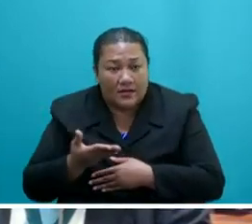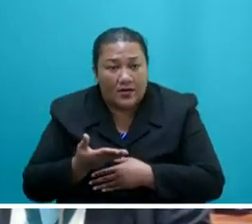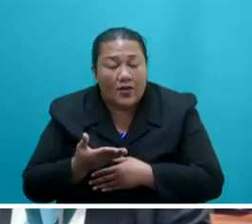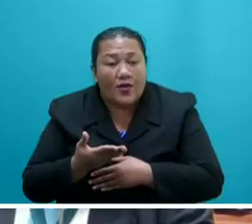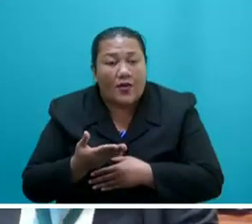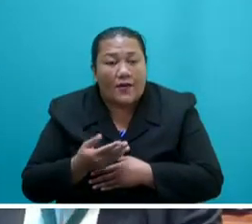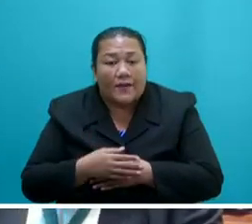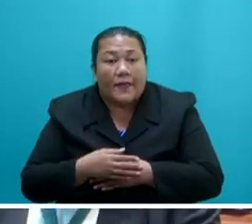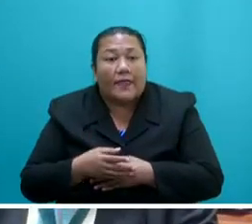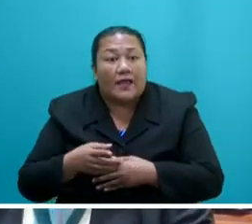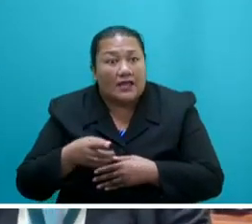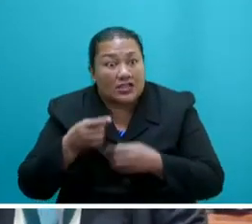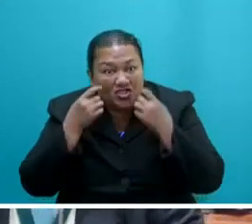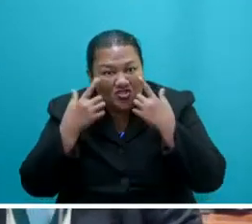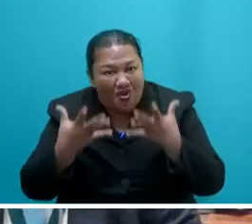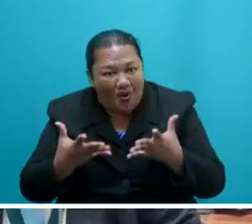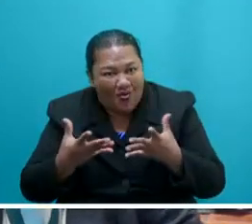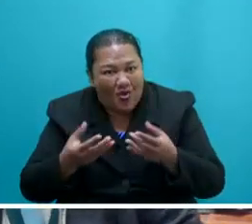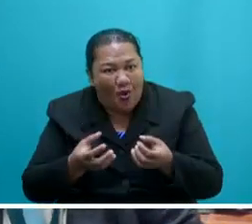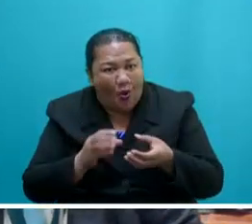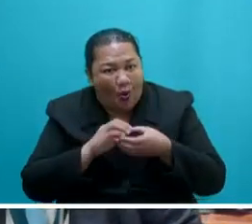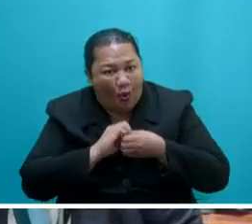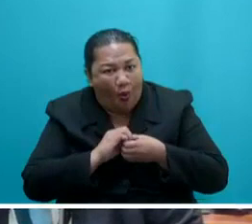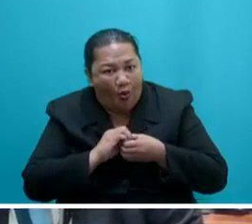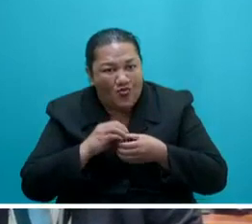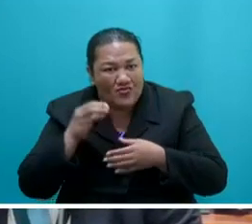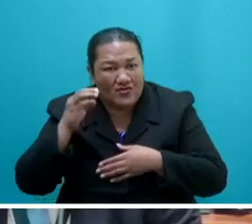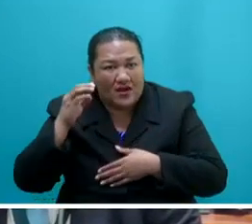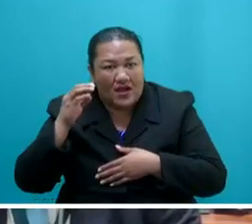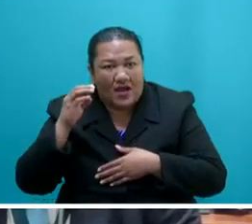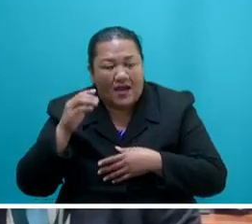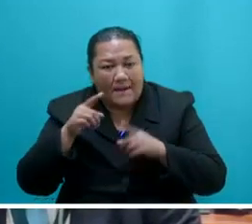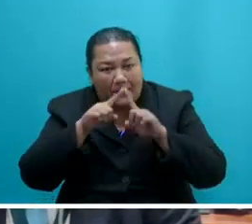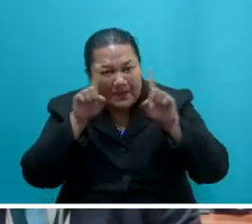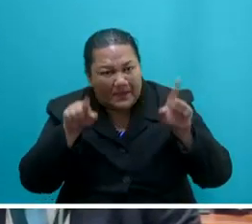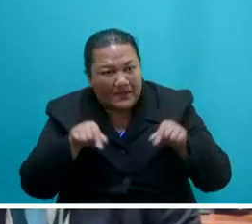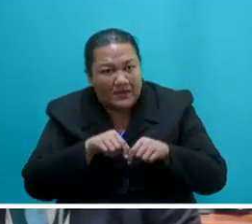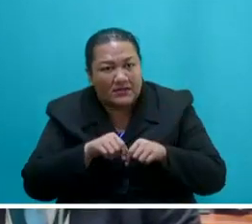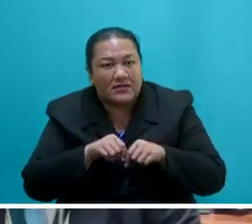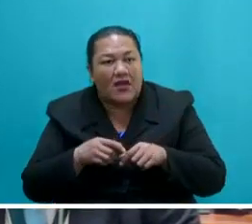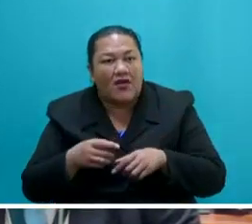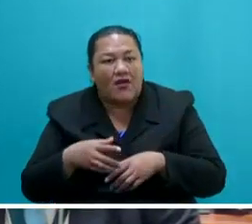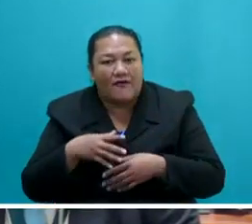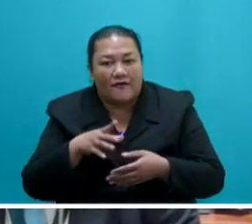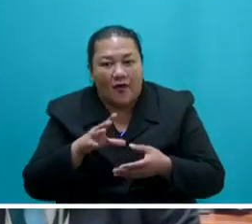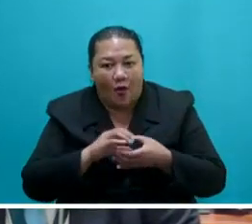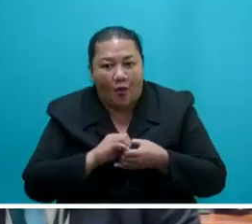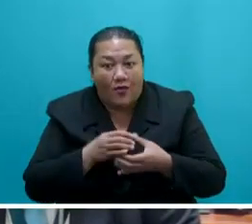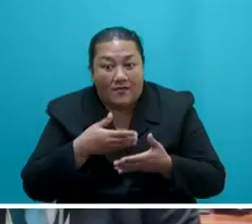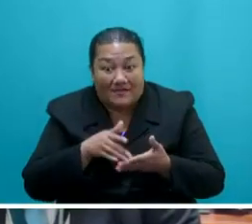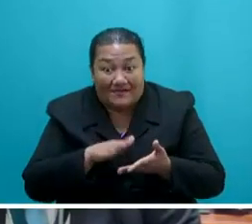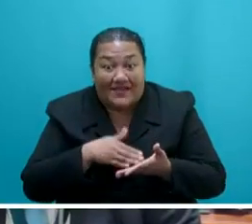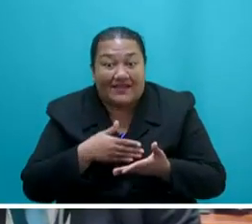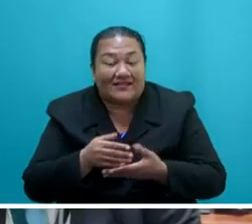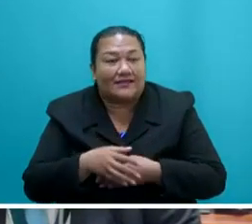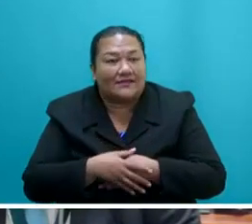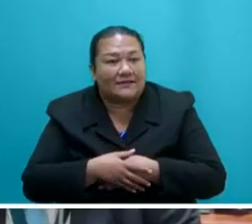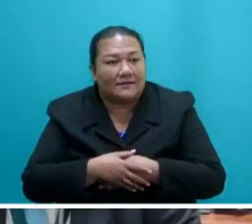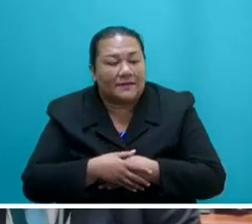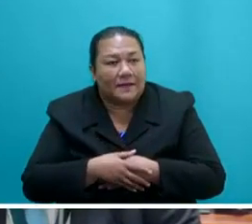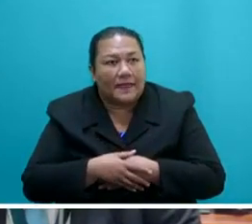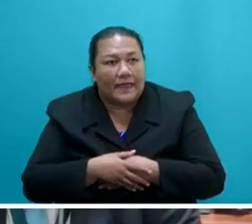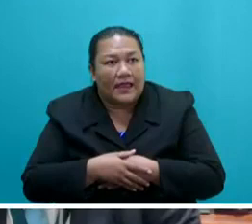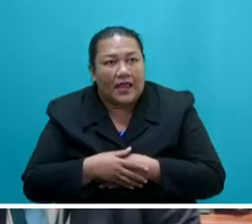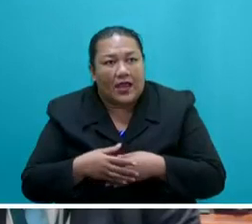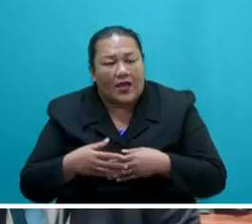his own image, shadow and reflection was both a cause of celebration as well as termination of life